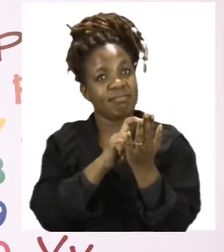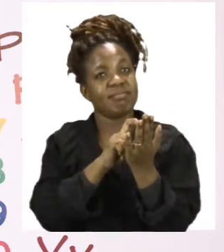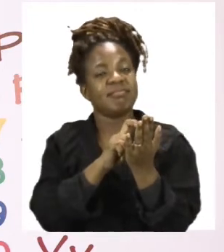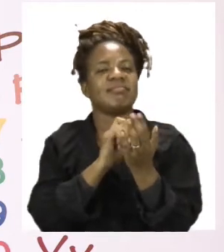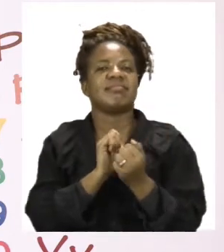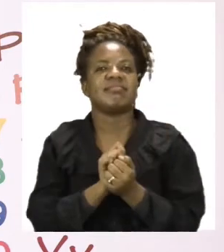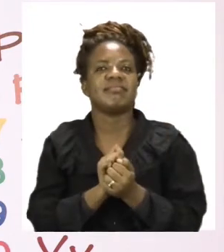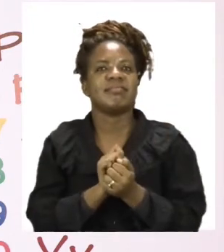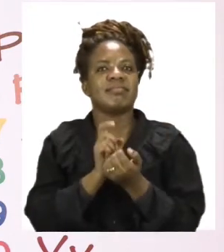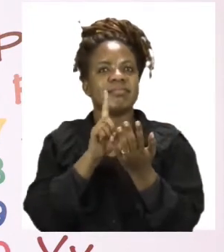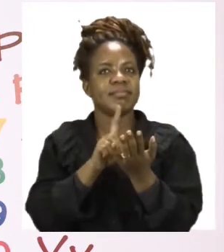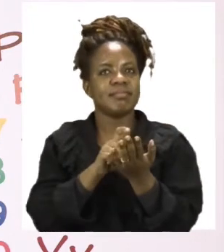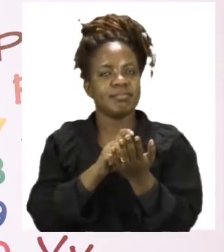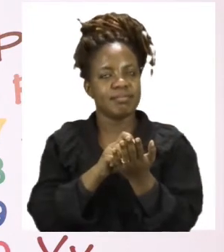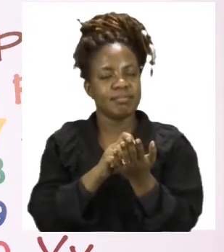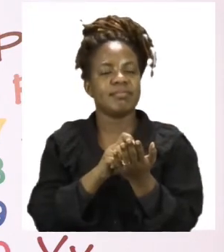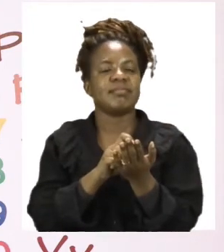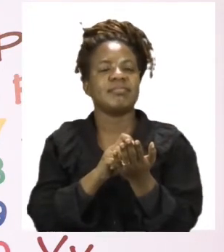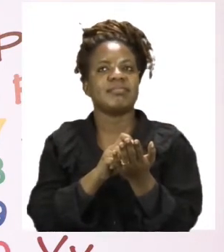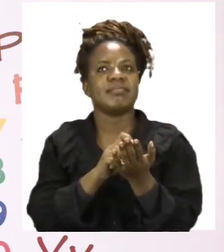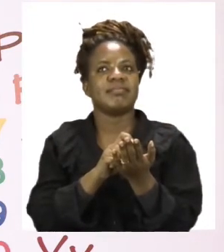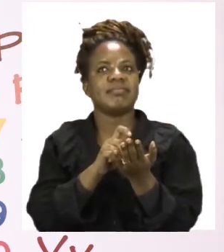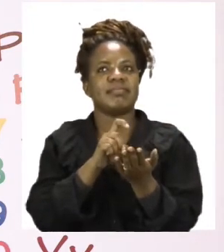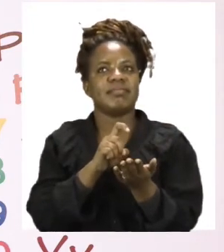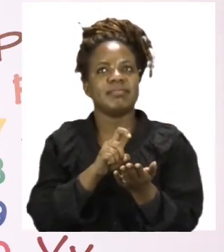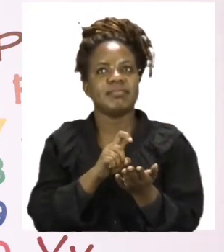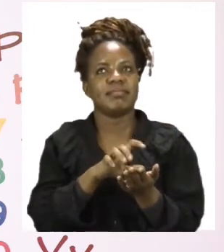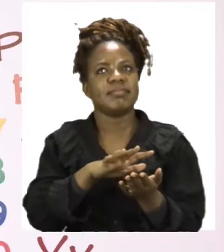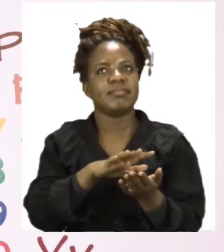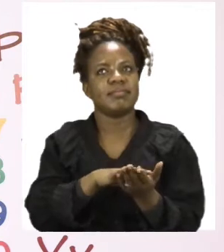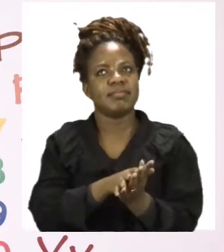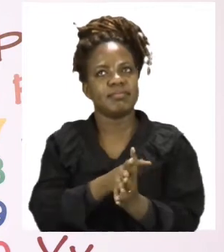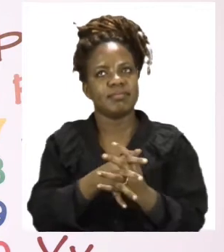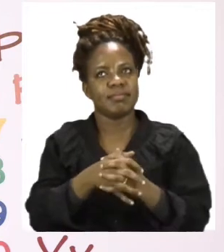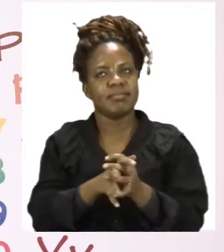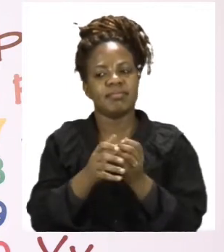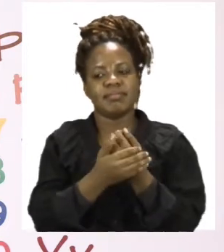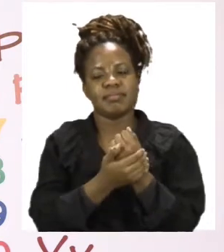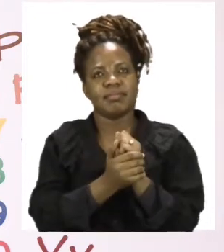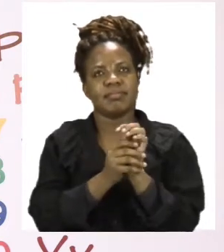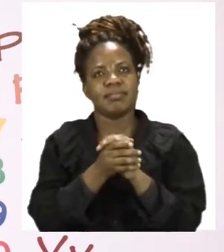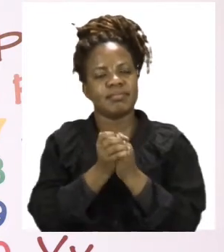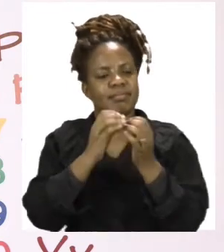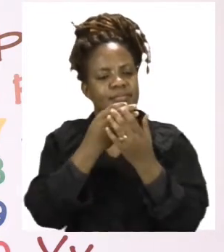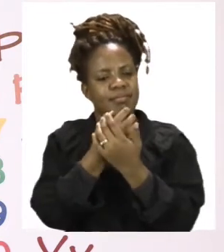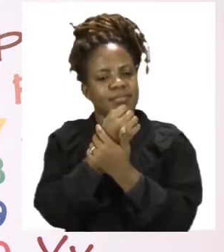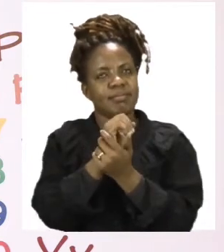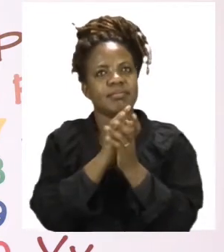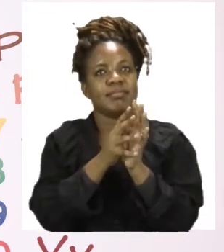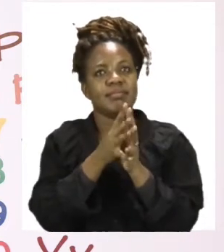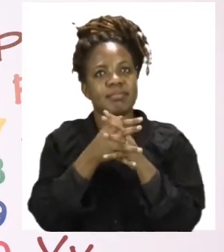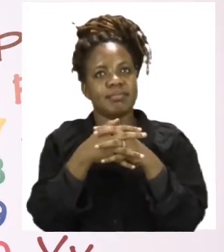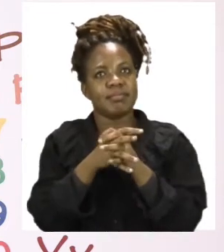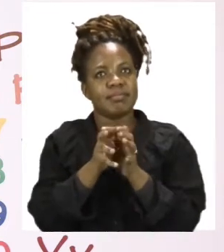sanitize. So let's take our sanitizer and rub our hands thoroughly. Remember, you